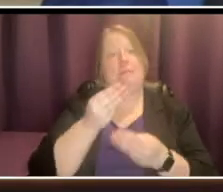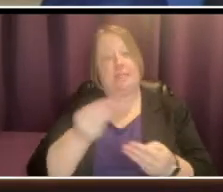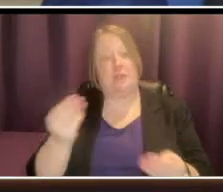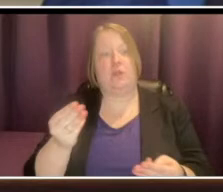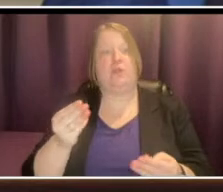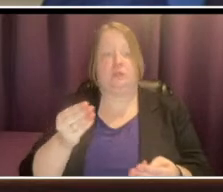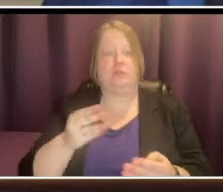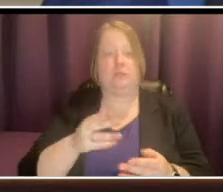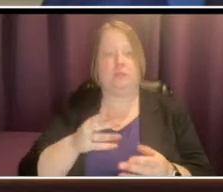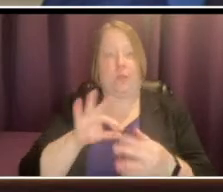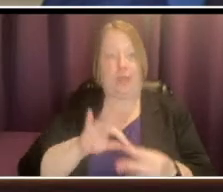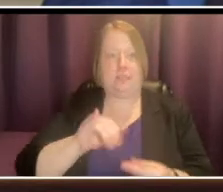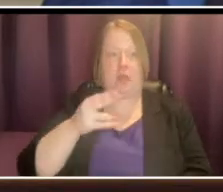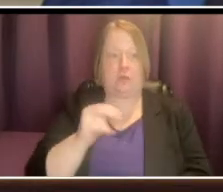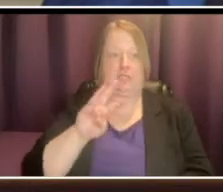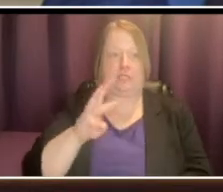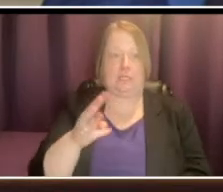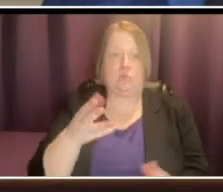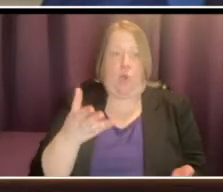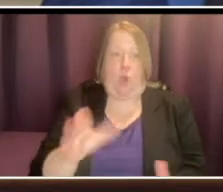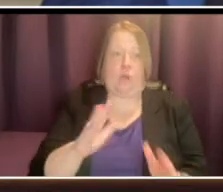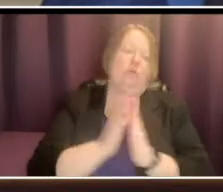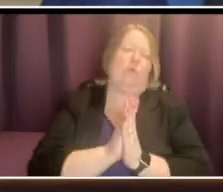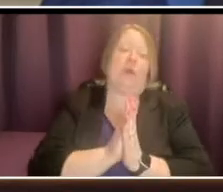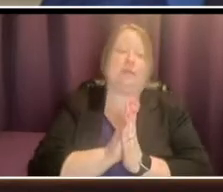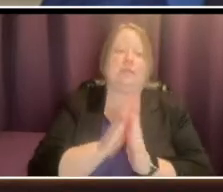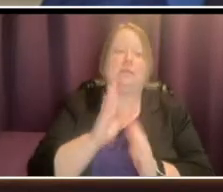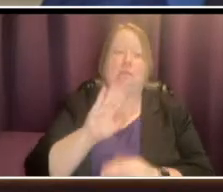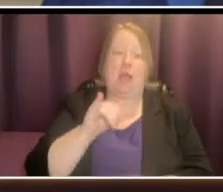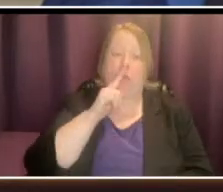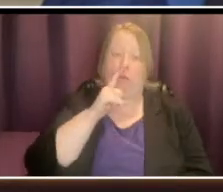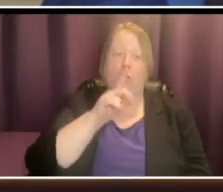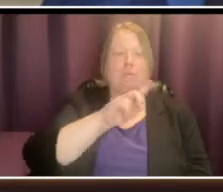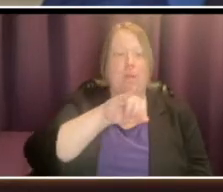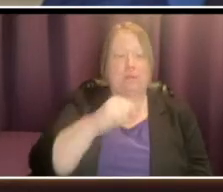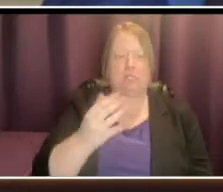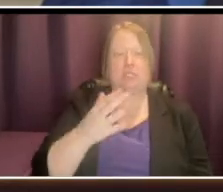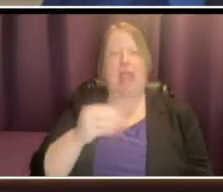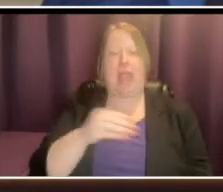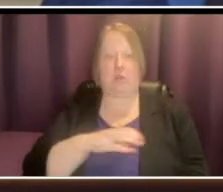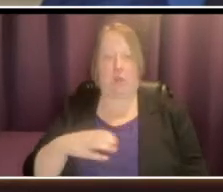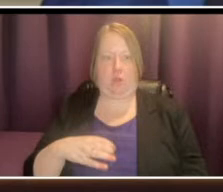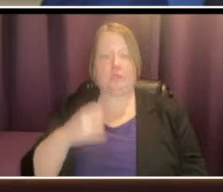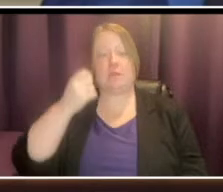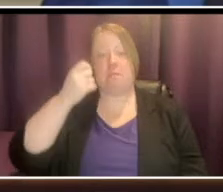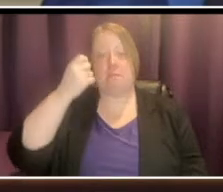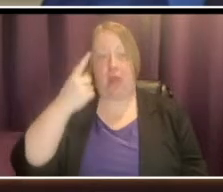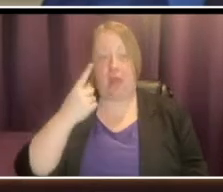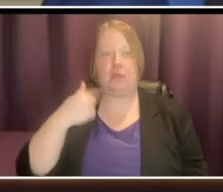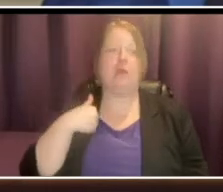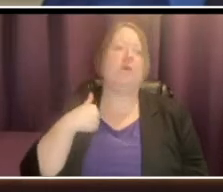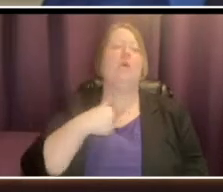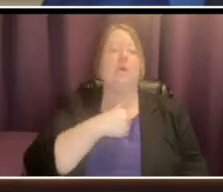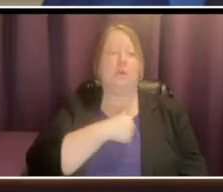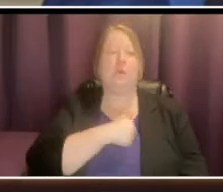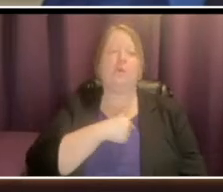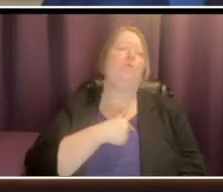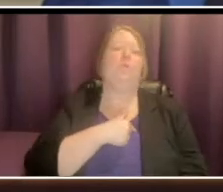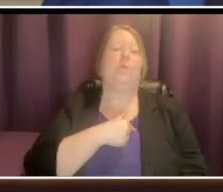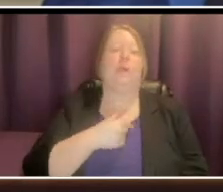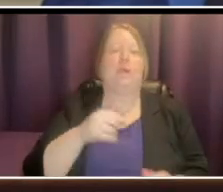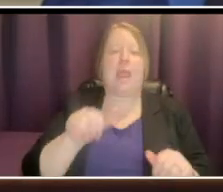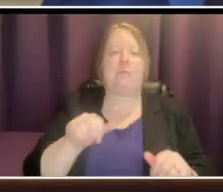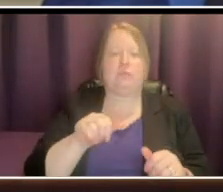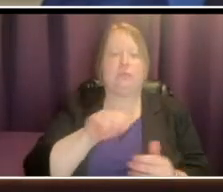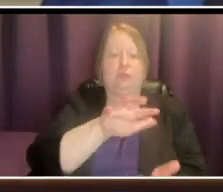Department of Justice and Congress. But we were able to obtain nearly 1 million emails,